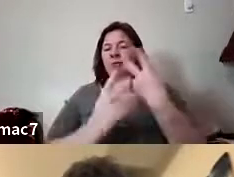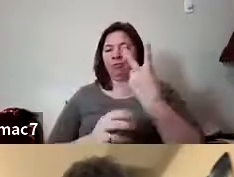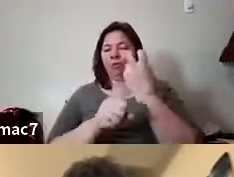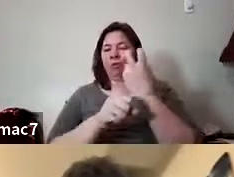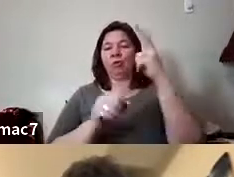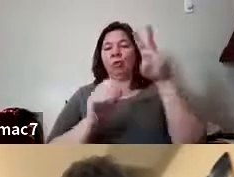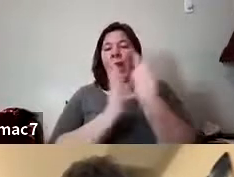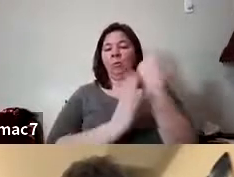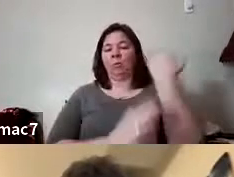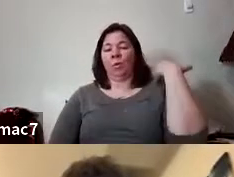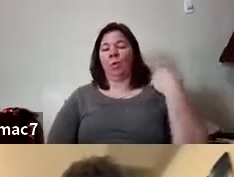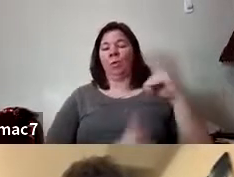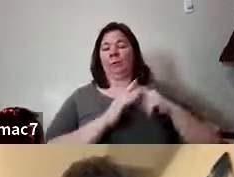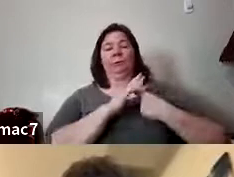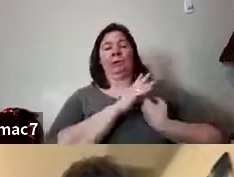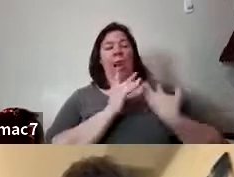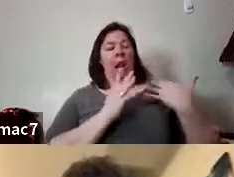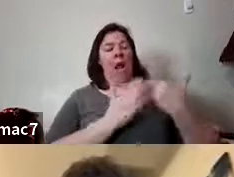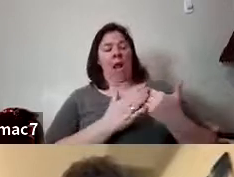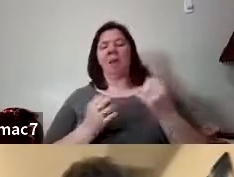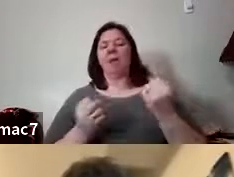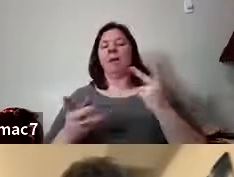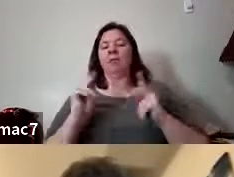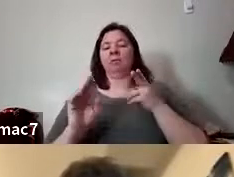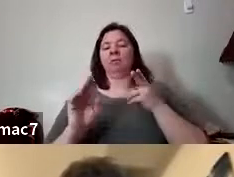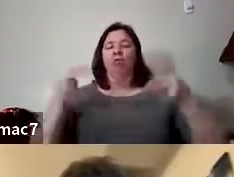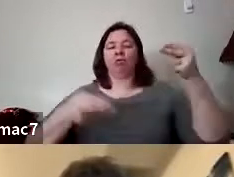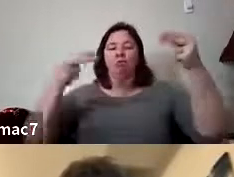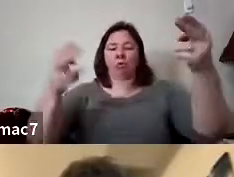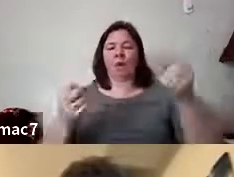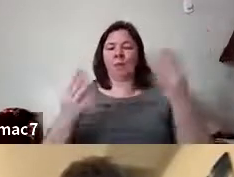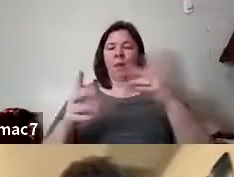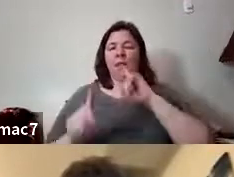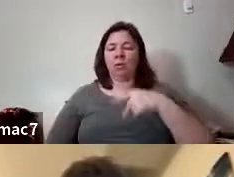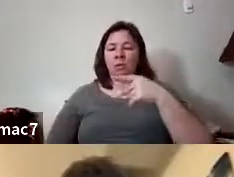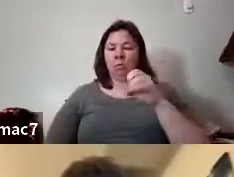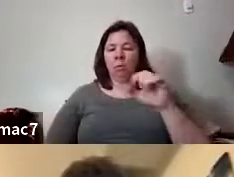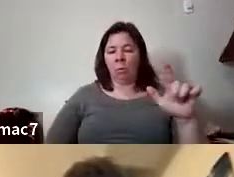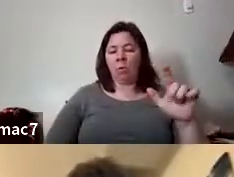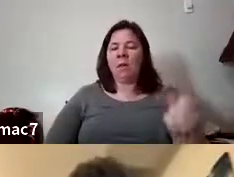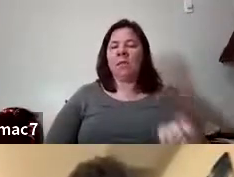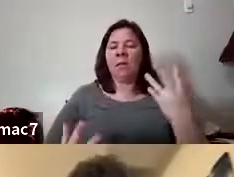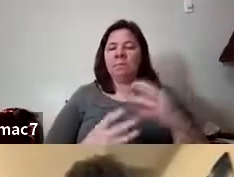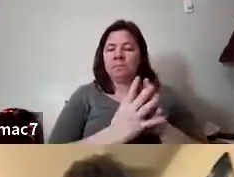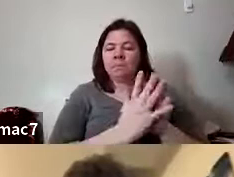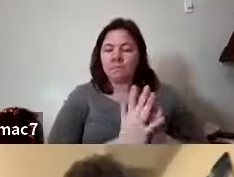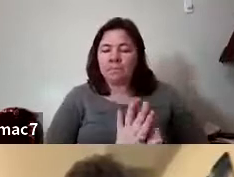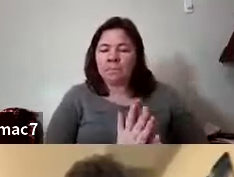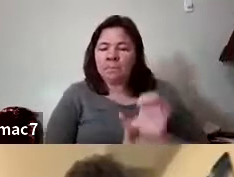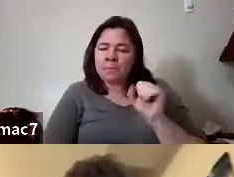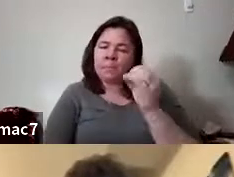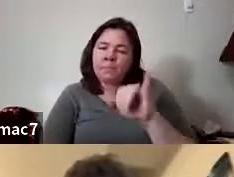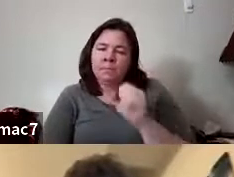And hopefully everyone has answered the poll. By all means. All right,